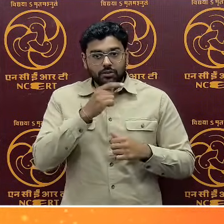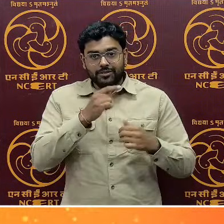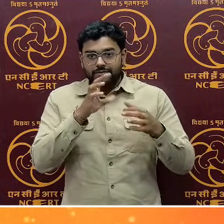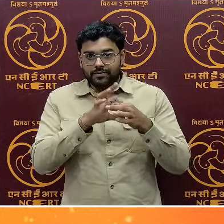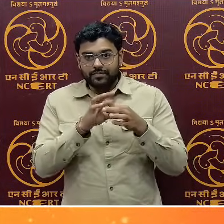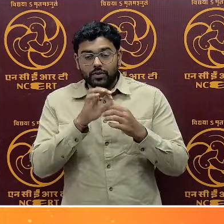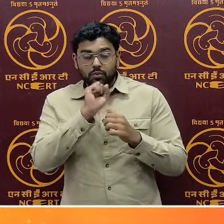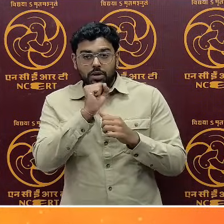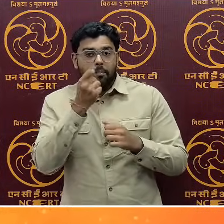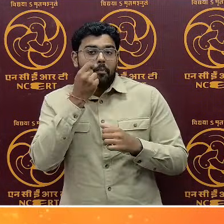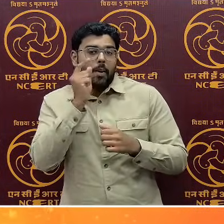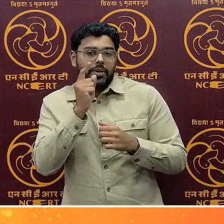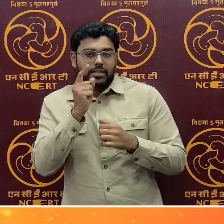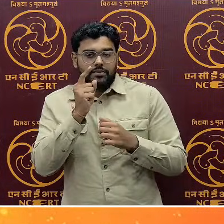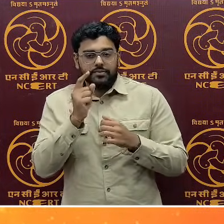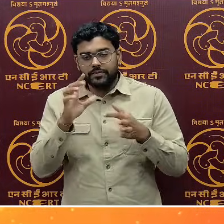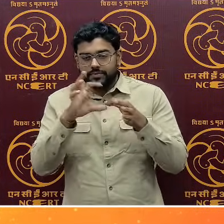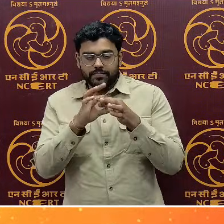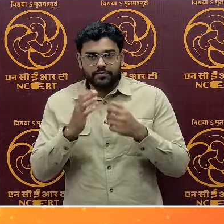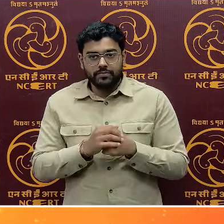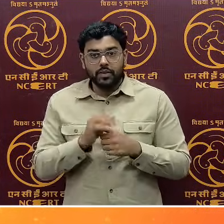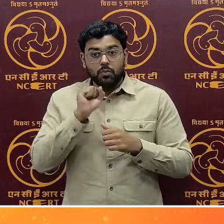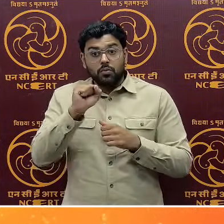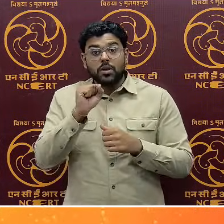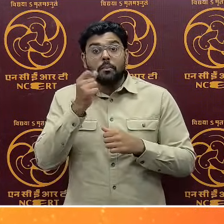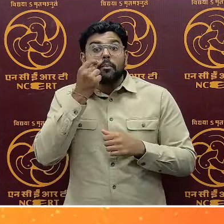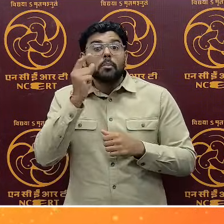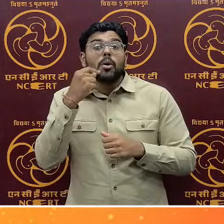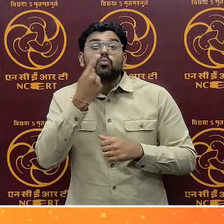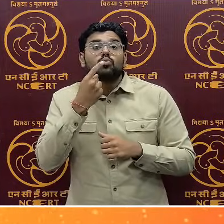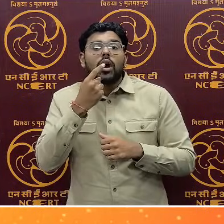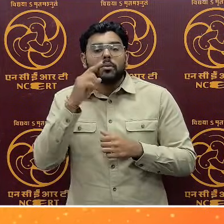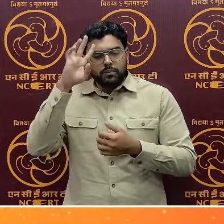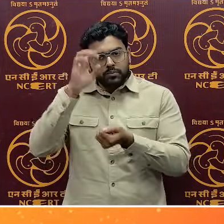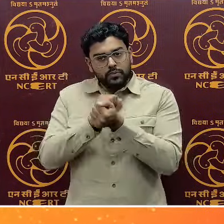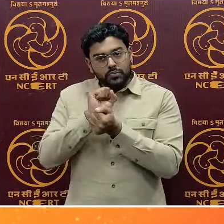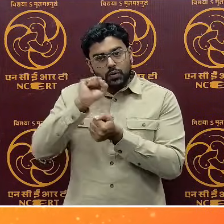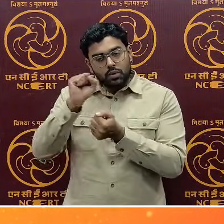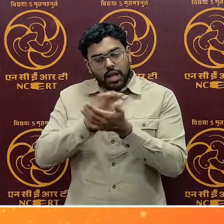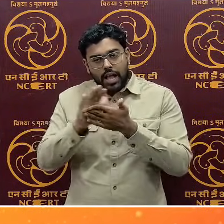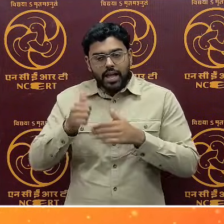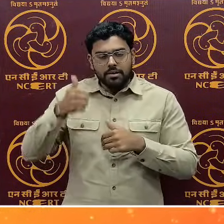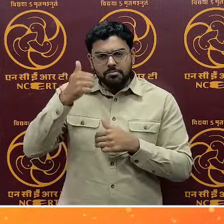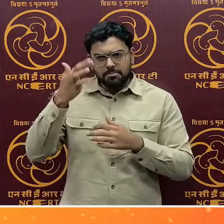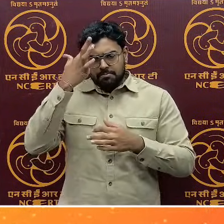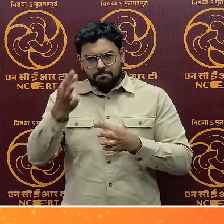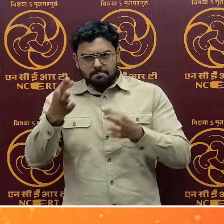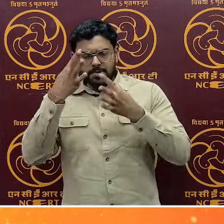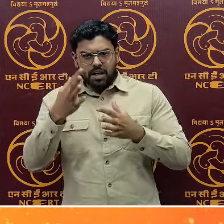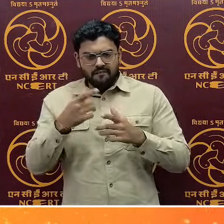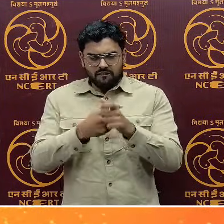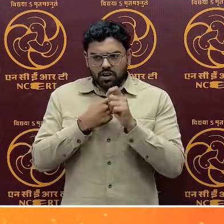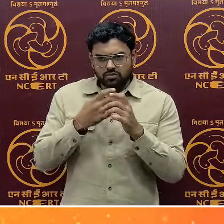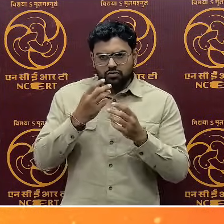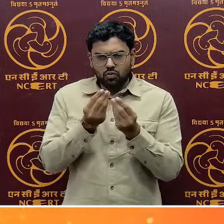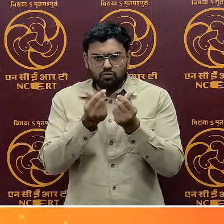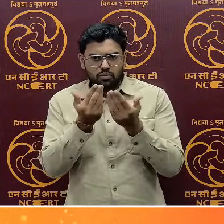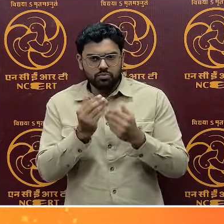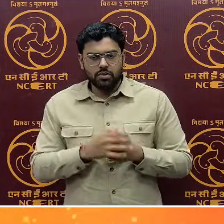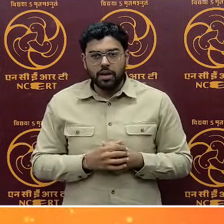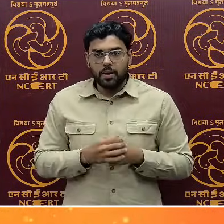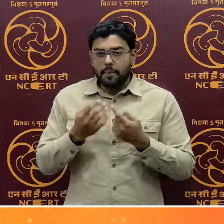about his father, whose father is chief of police. Yes. And he is smart, he is quick.